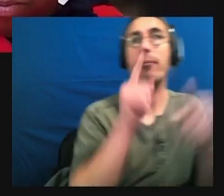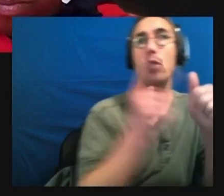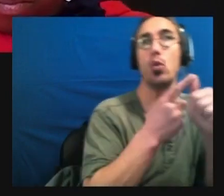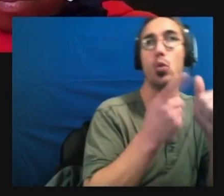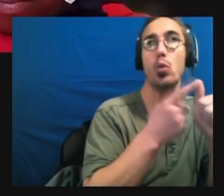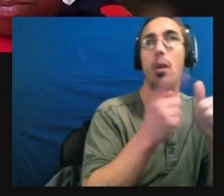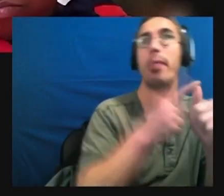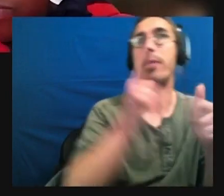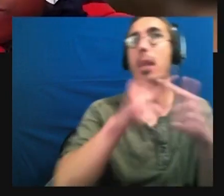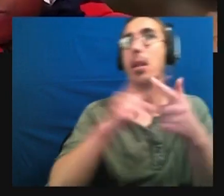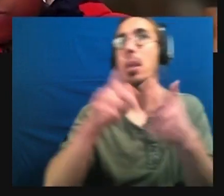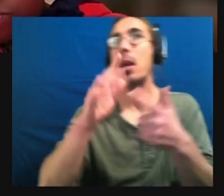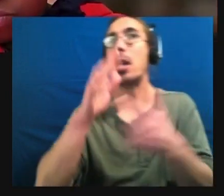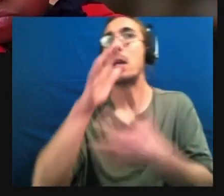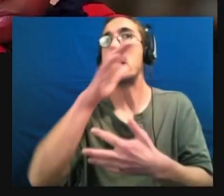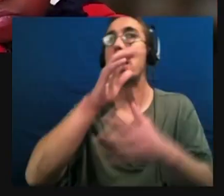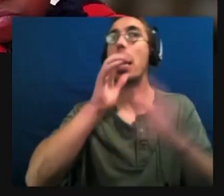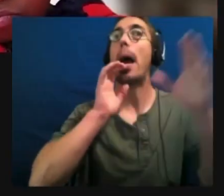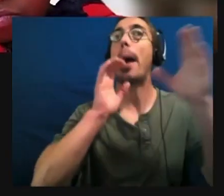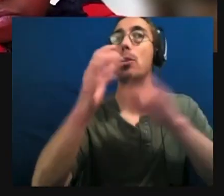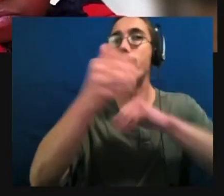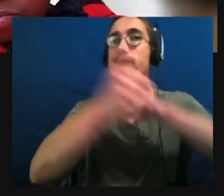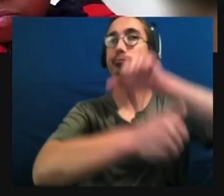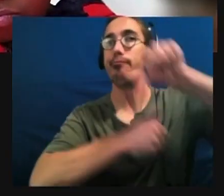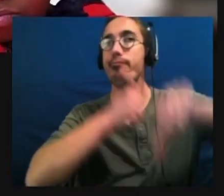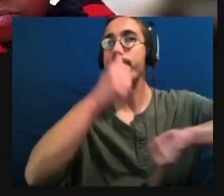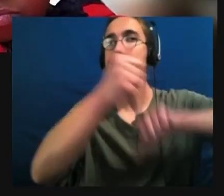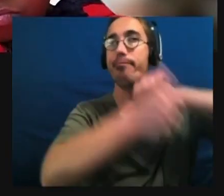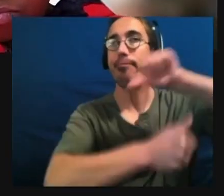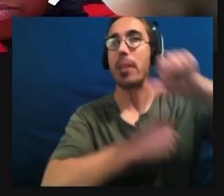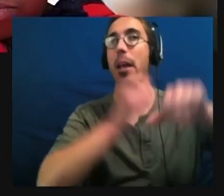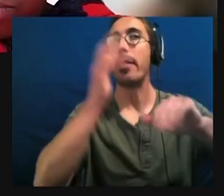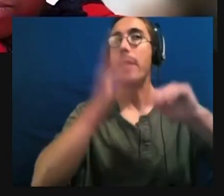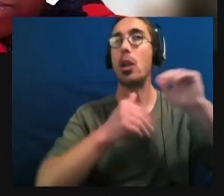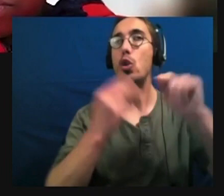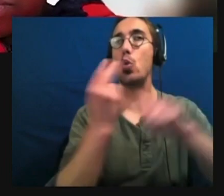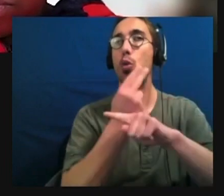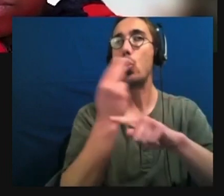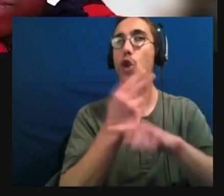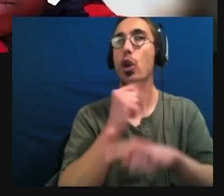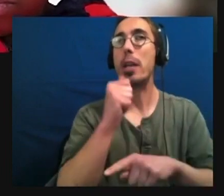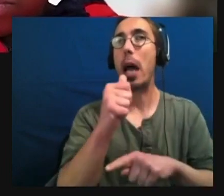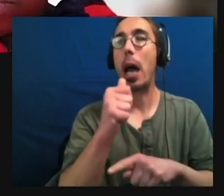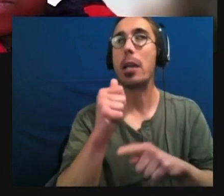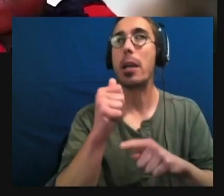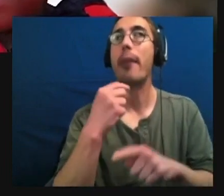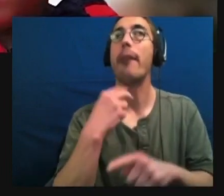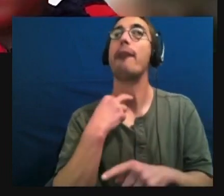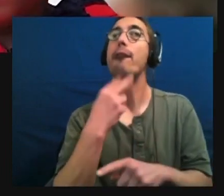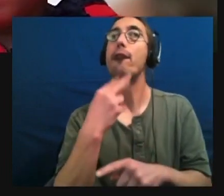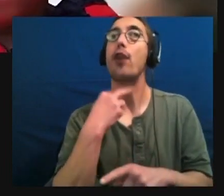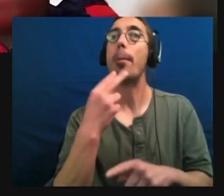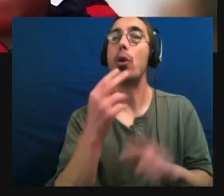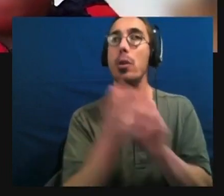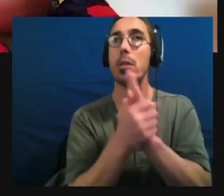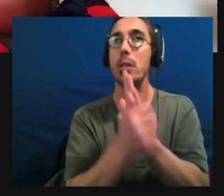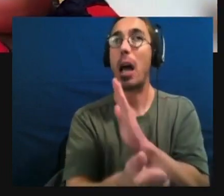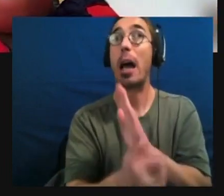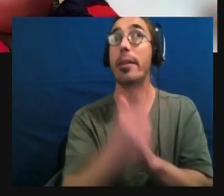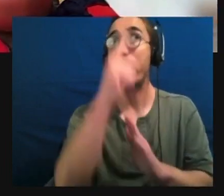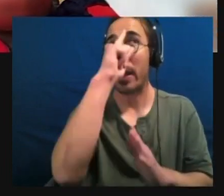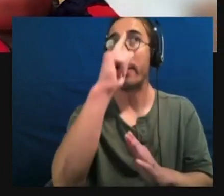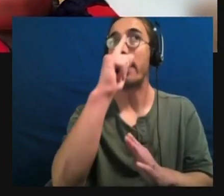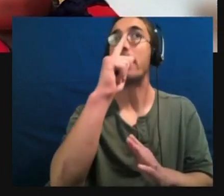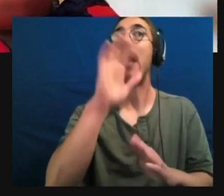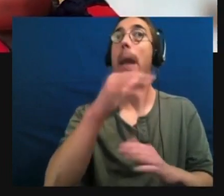communicate using their nonverbal communication channels. And I said that this process is backwards. It